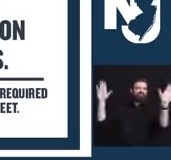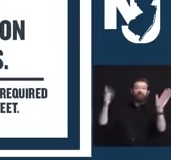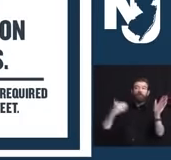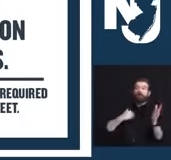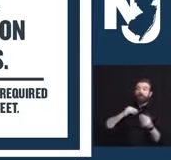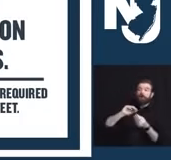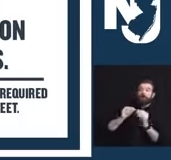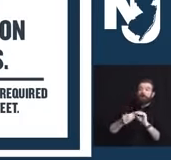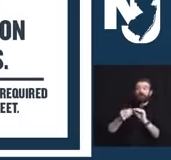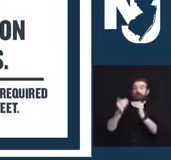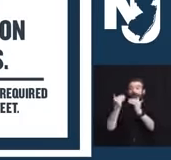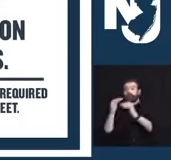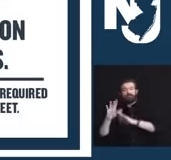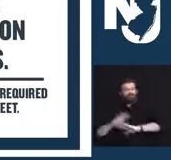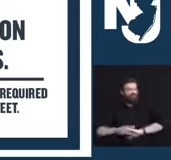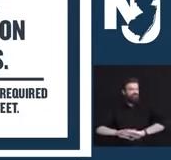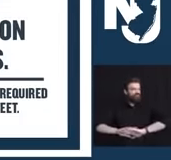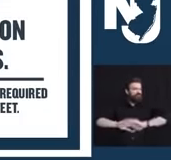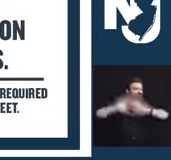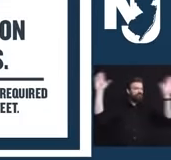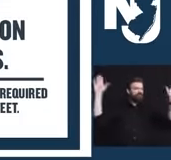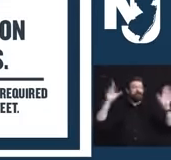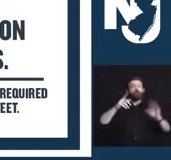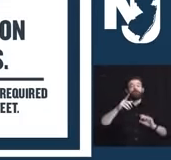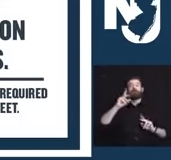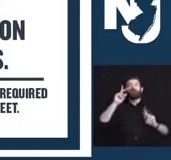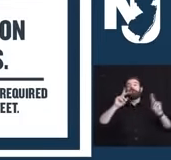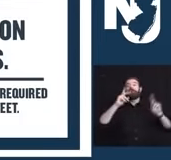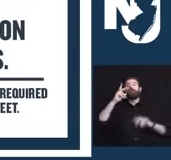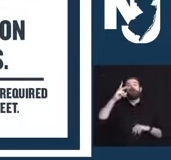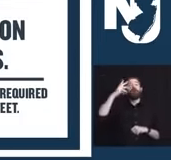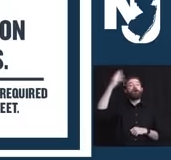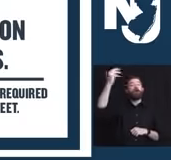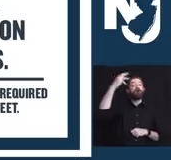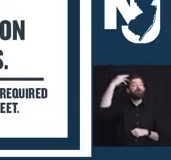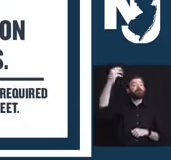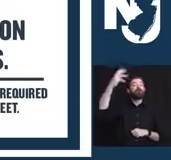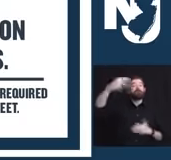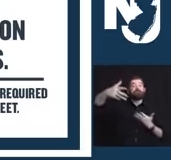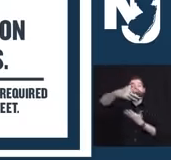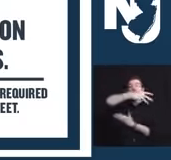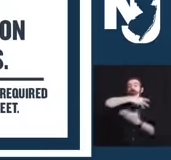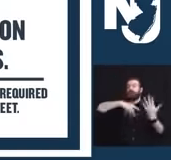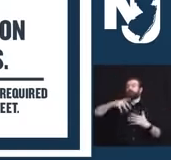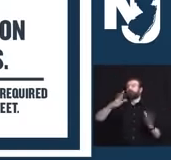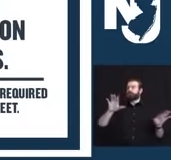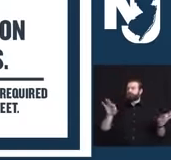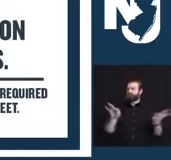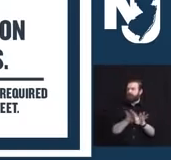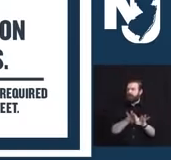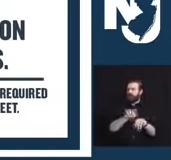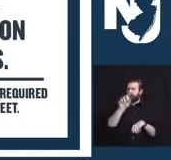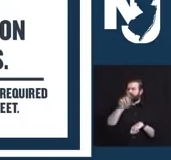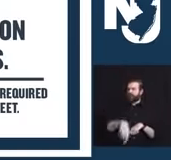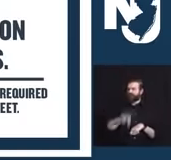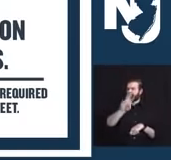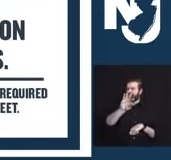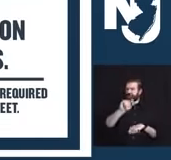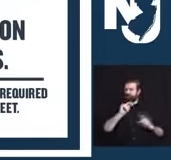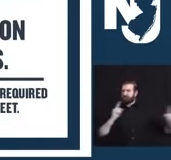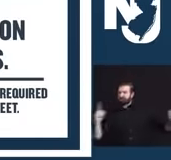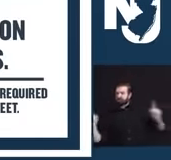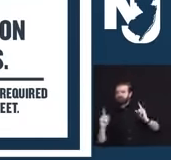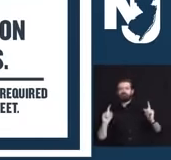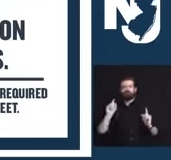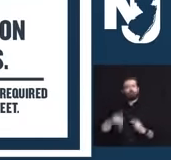all attendees at any outdoor event keep social distances of at least 6 feet, and current mask requirements